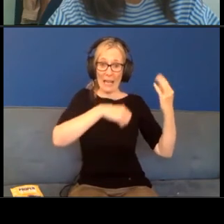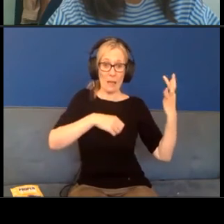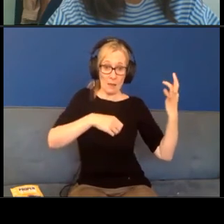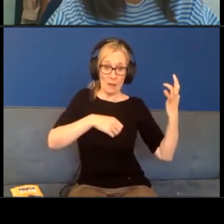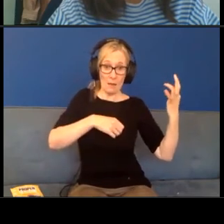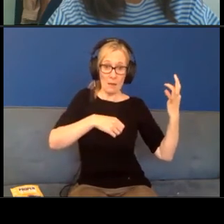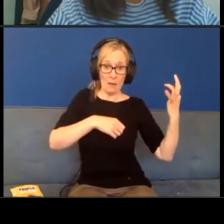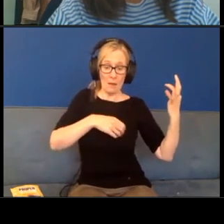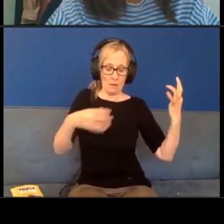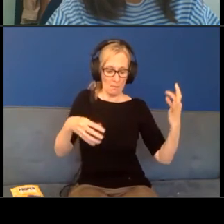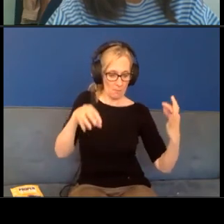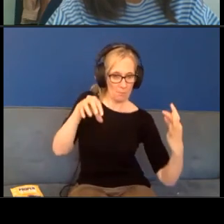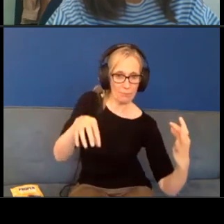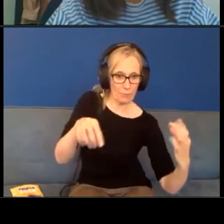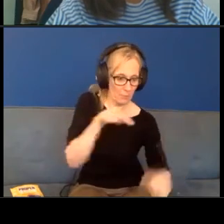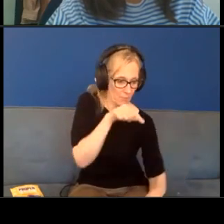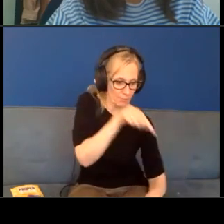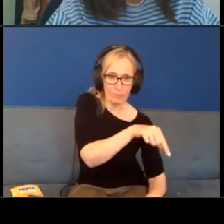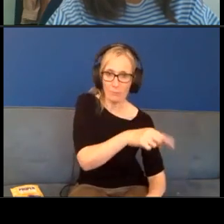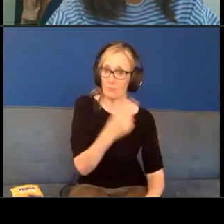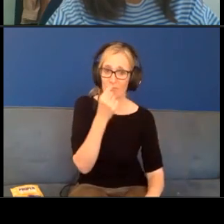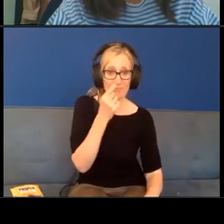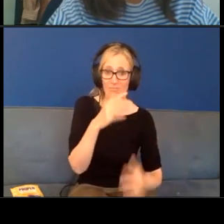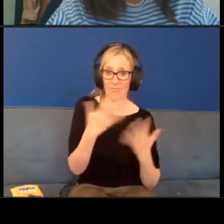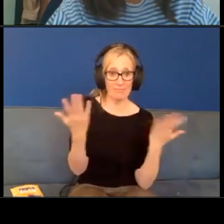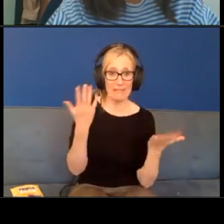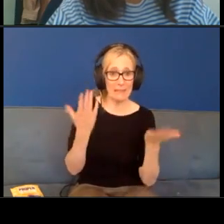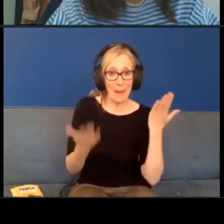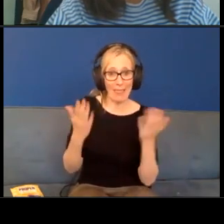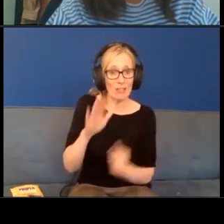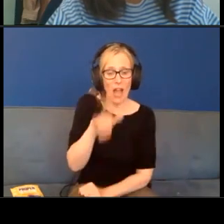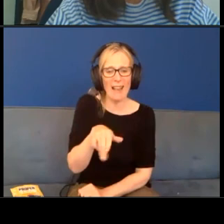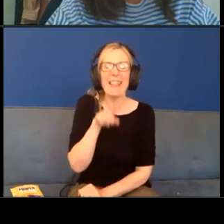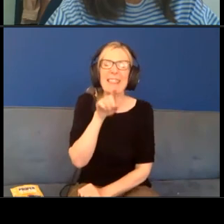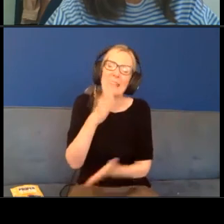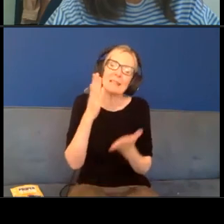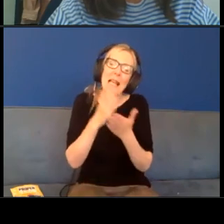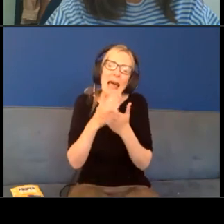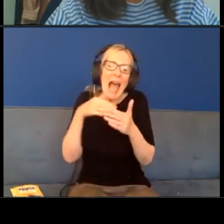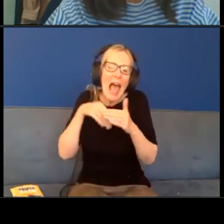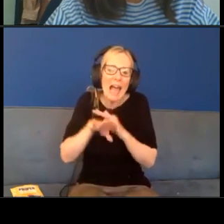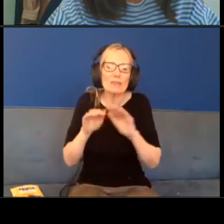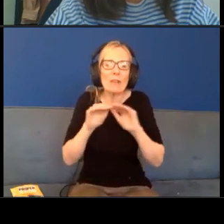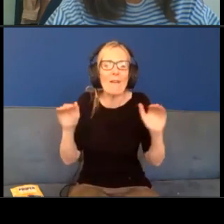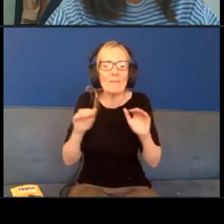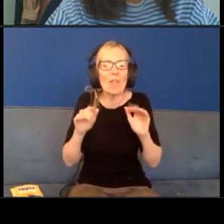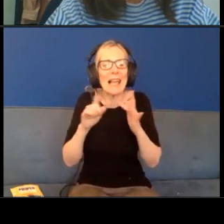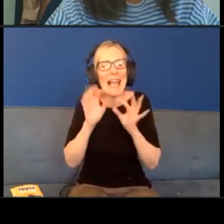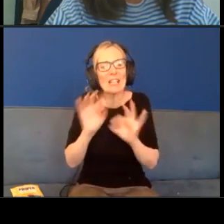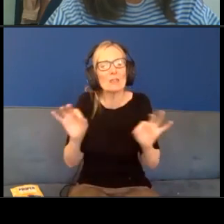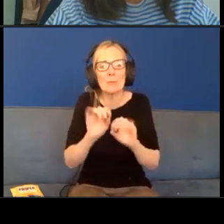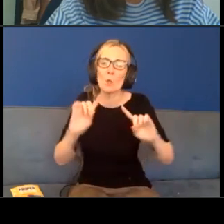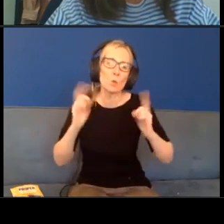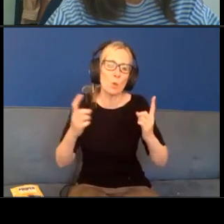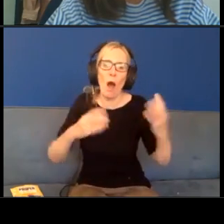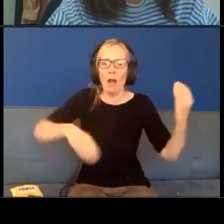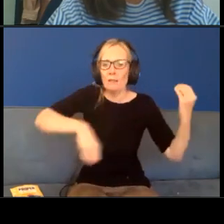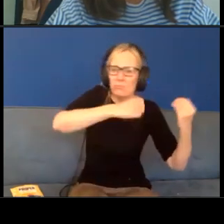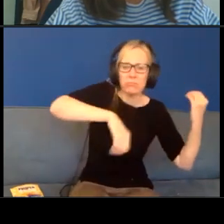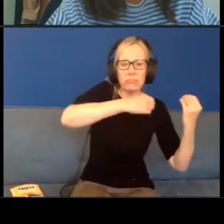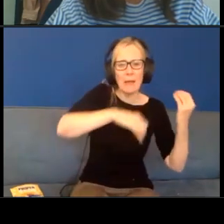It's probably not going to take you, it's a sort of entry level instrument, you're not going to be able to play the Mendelssohn violin concerto on it, but it does